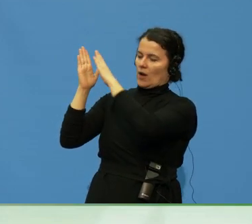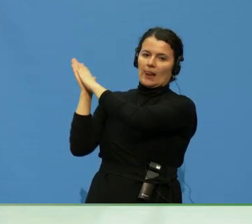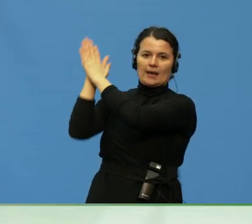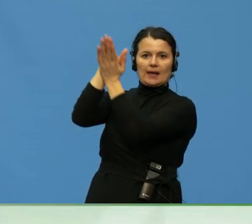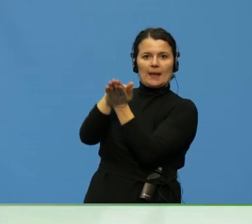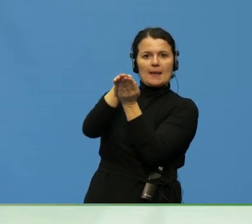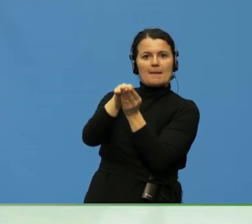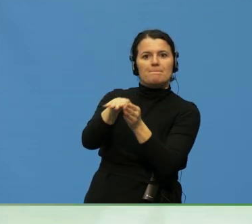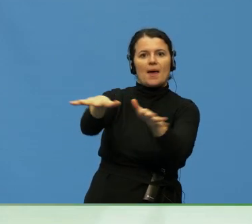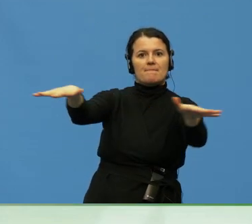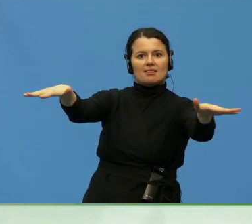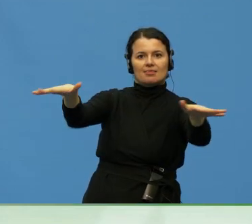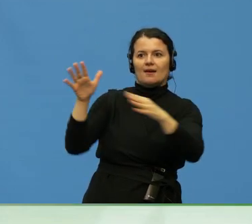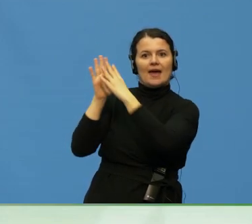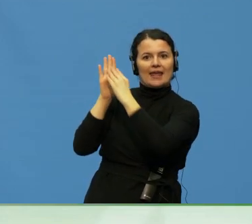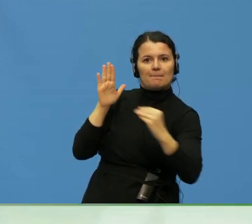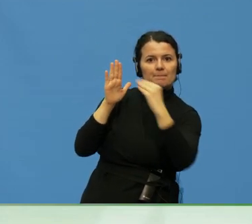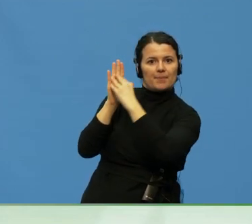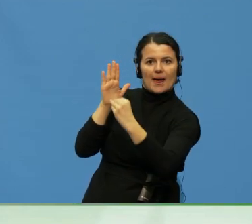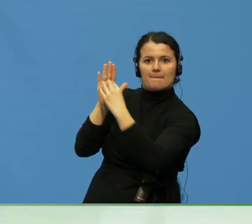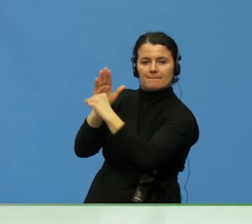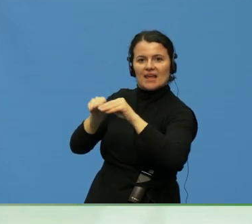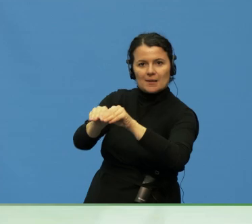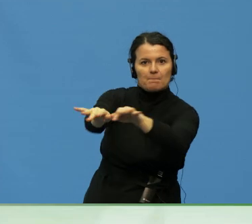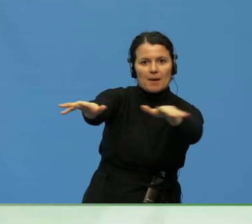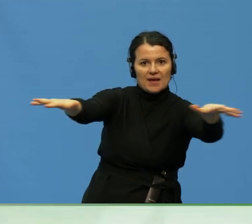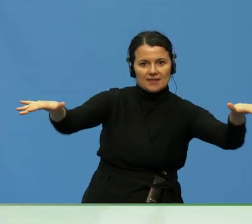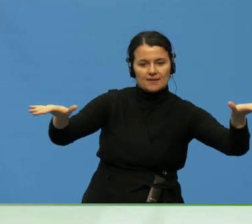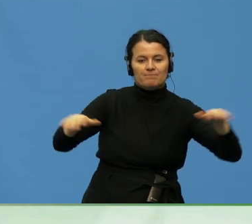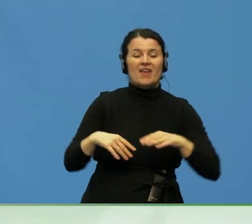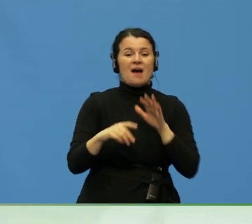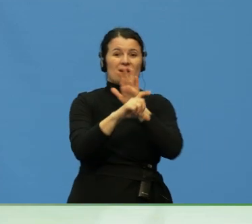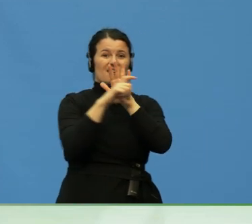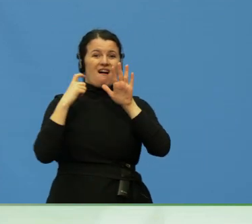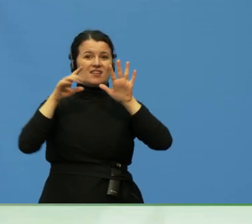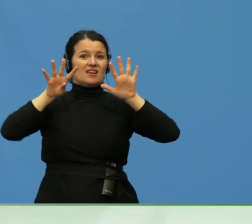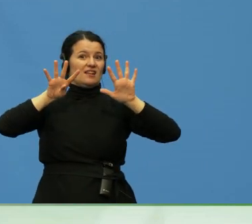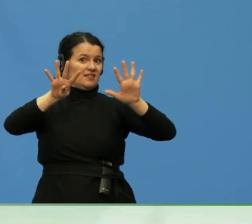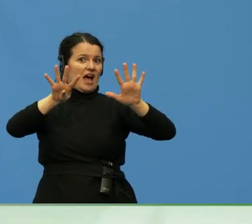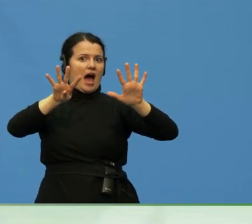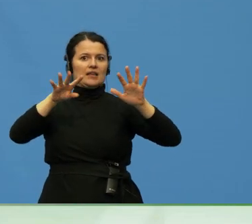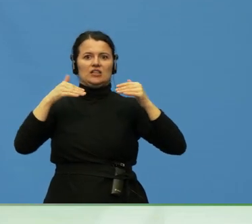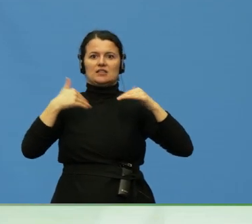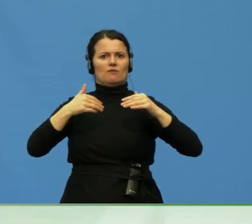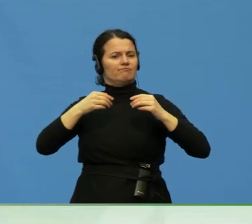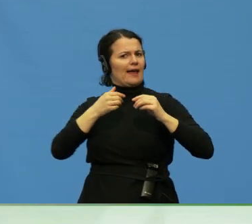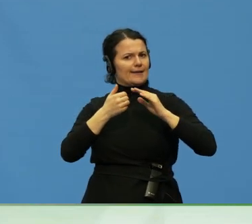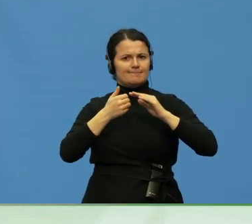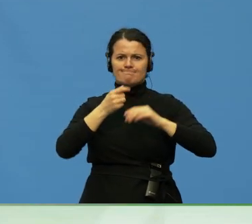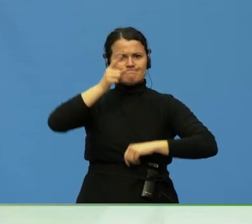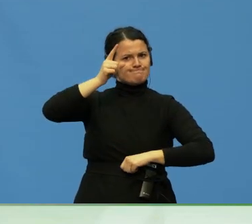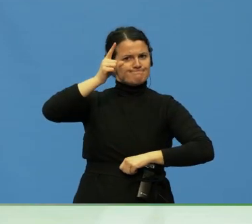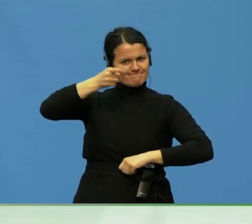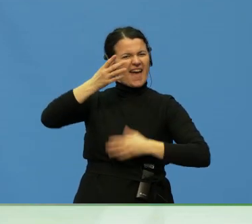second part of Article 9 is gloriously bossy. So unlike many international human